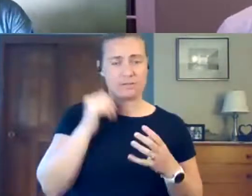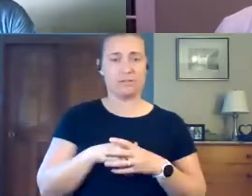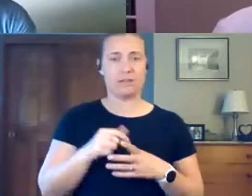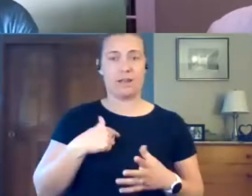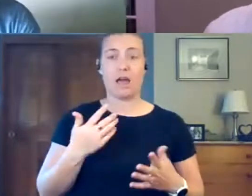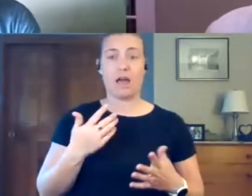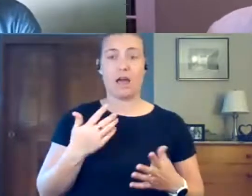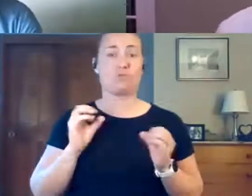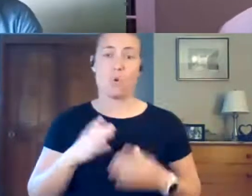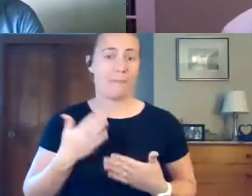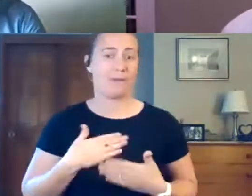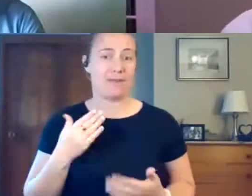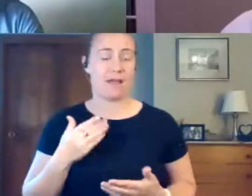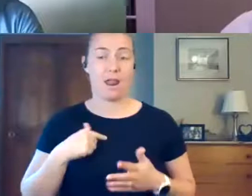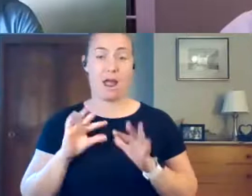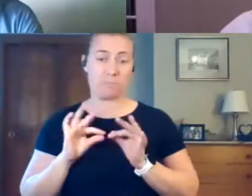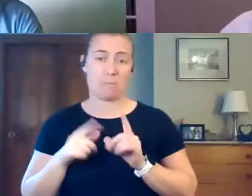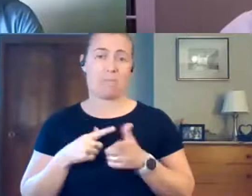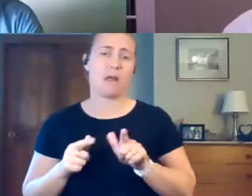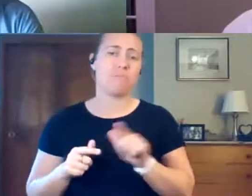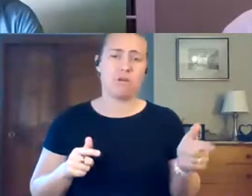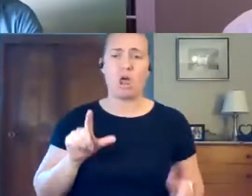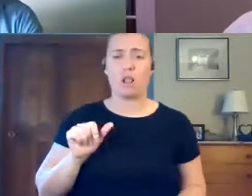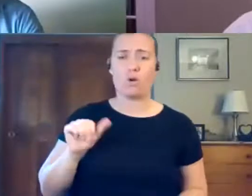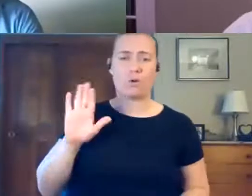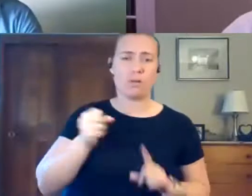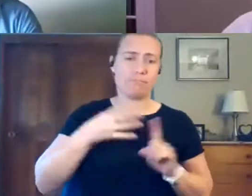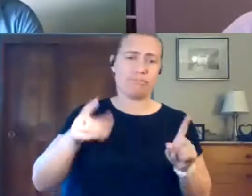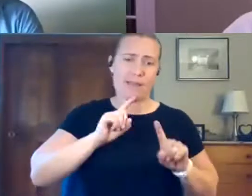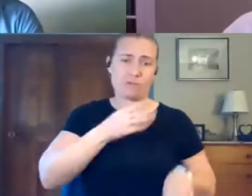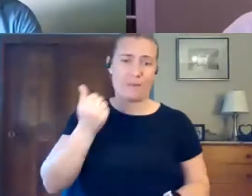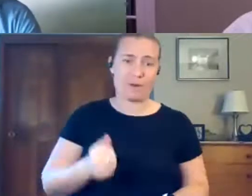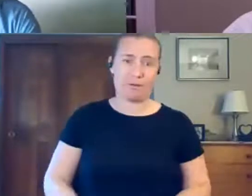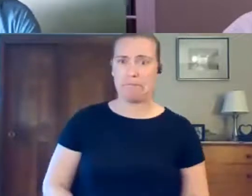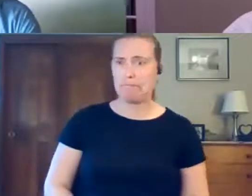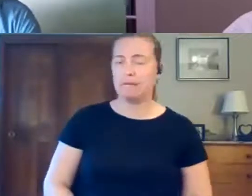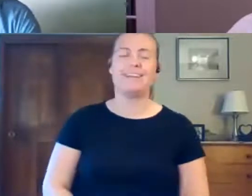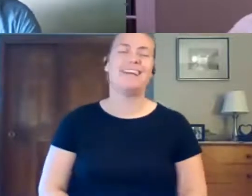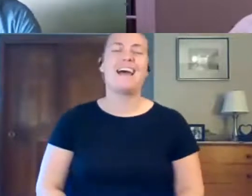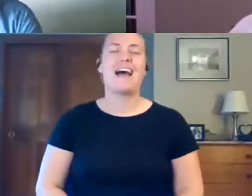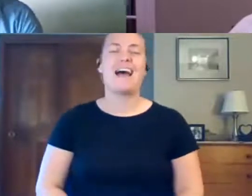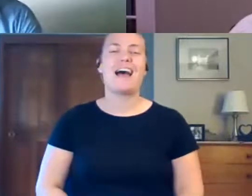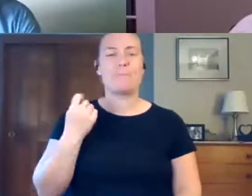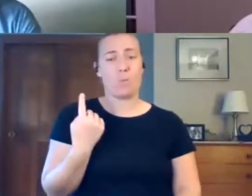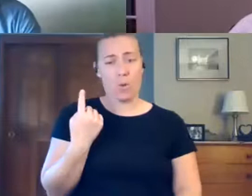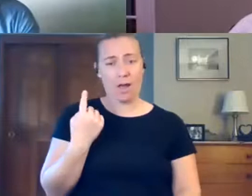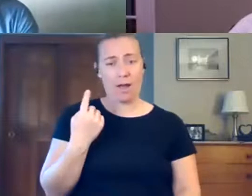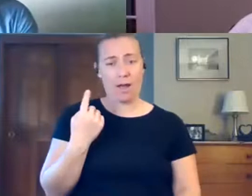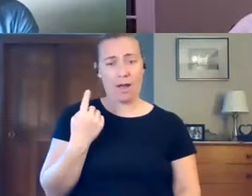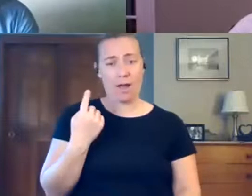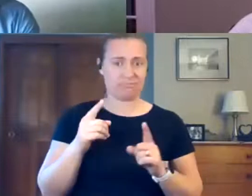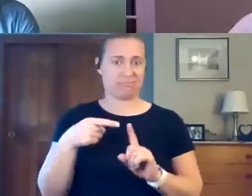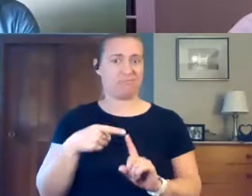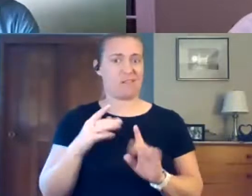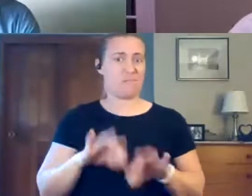answer this question after I fumble this. But the one thought that I think is important for everyone to think about, and this is sort